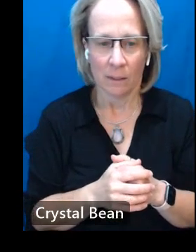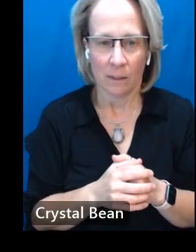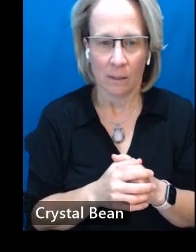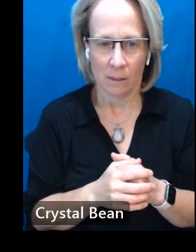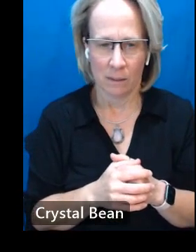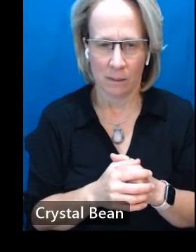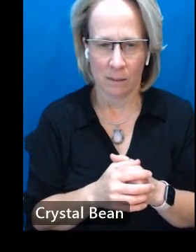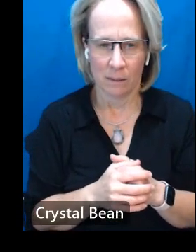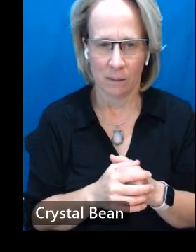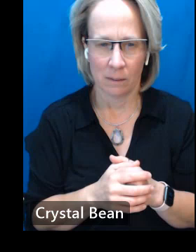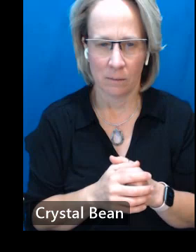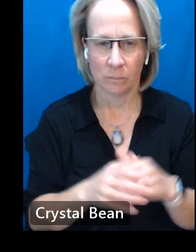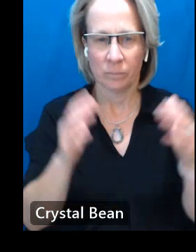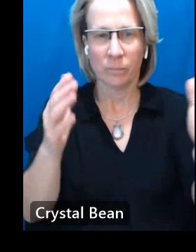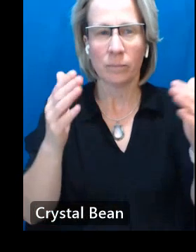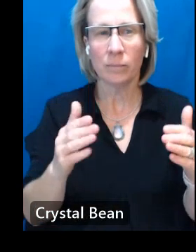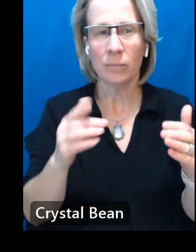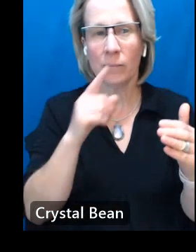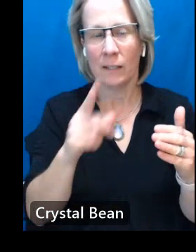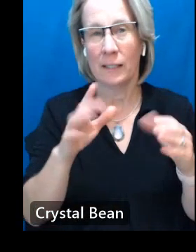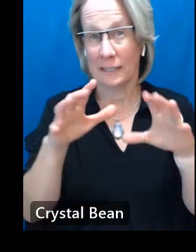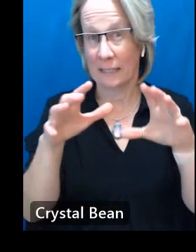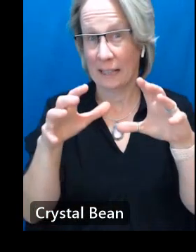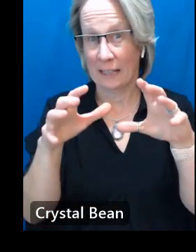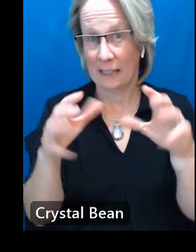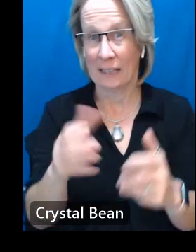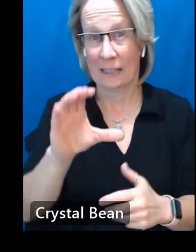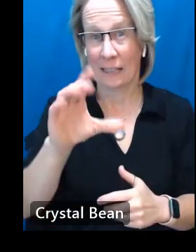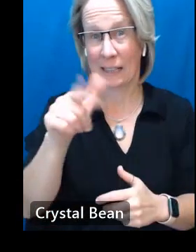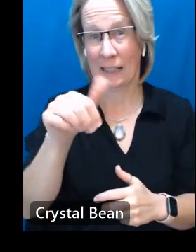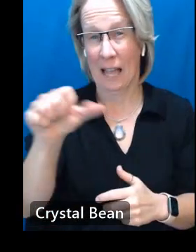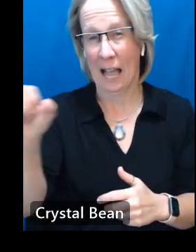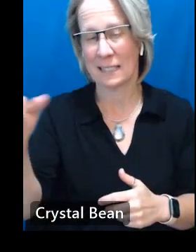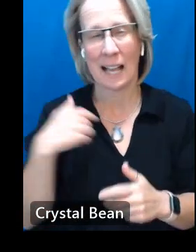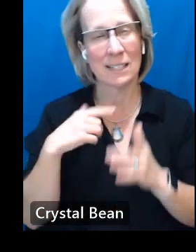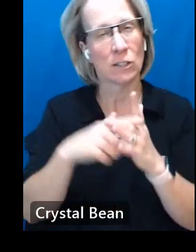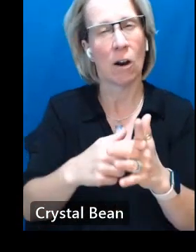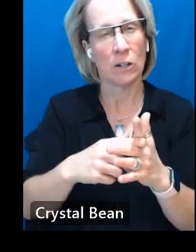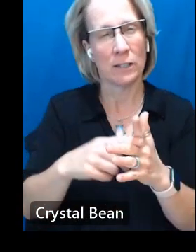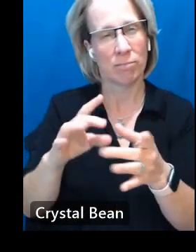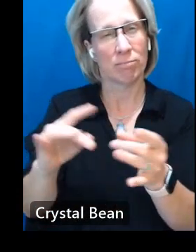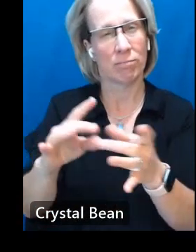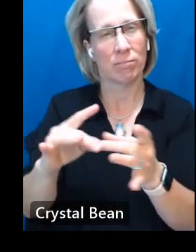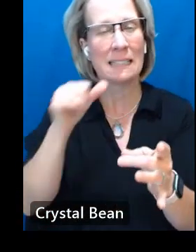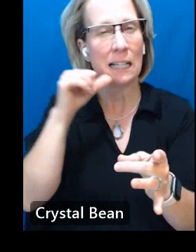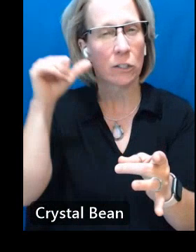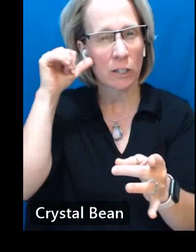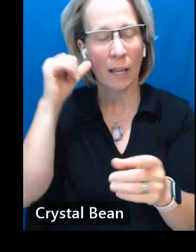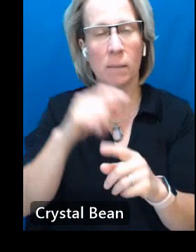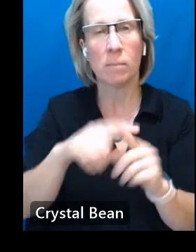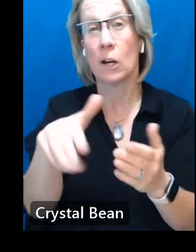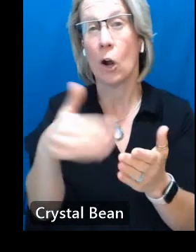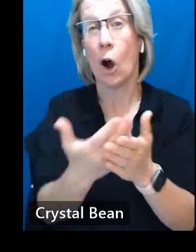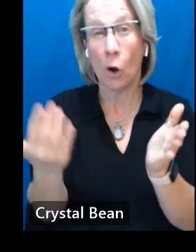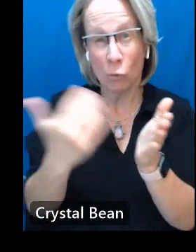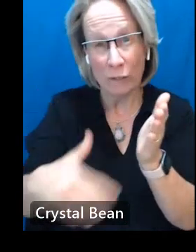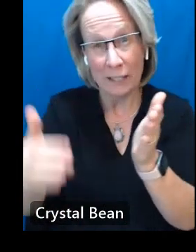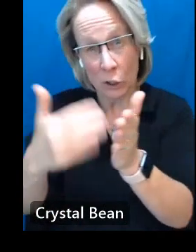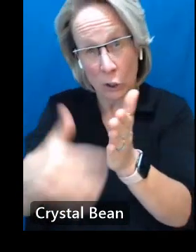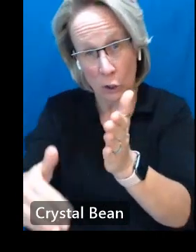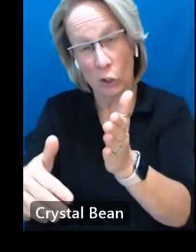Next is class, and I was kind of talking about this yesterday, but all recurring Section 4 budgets have the same class